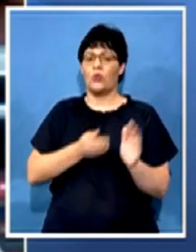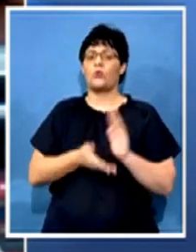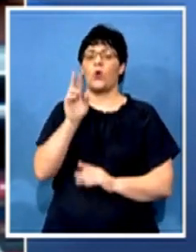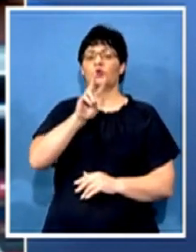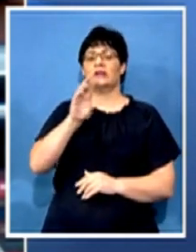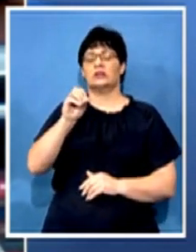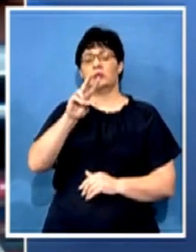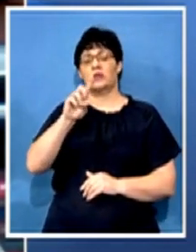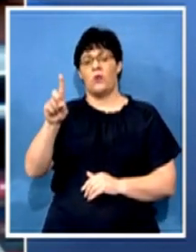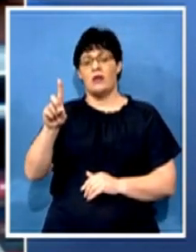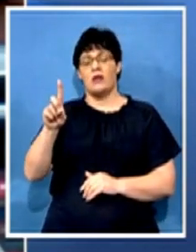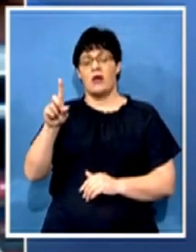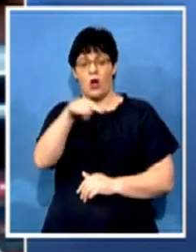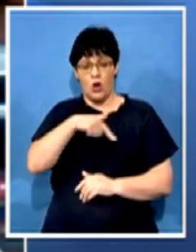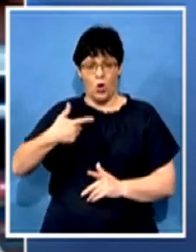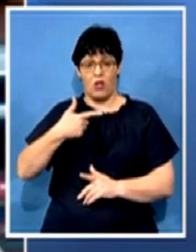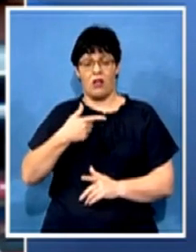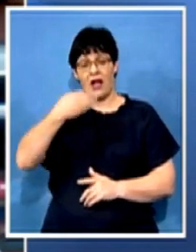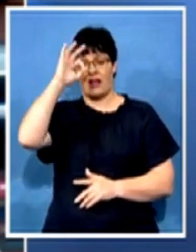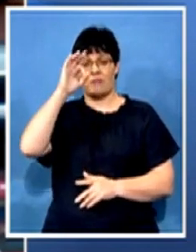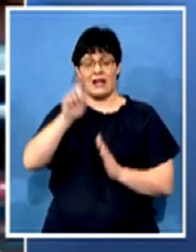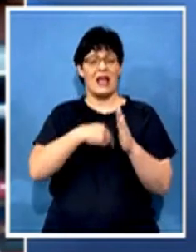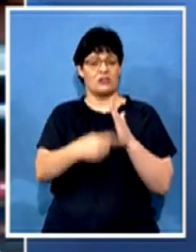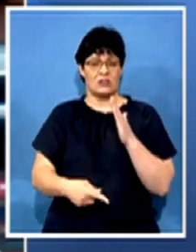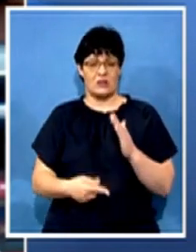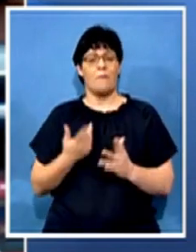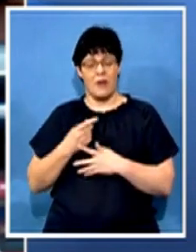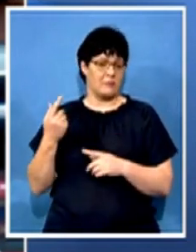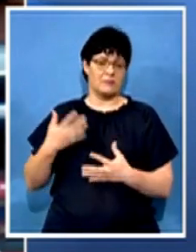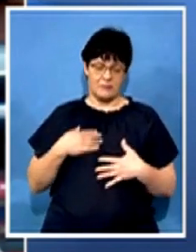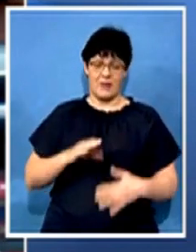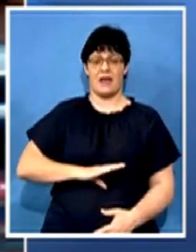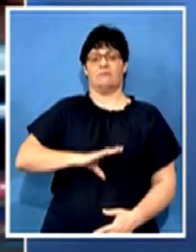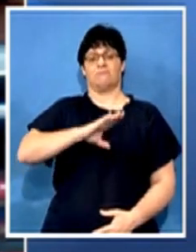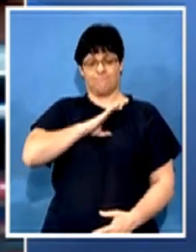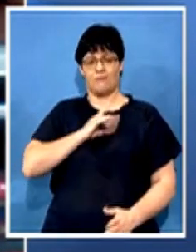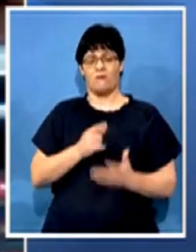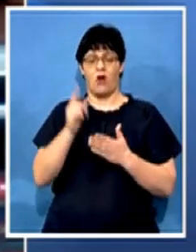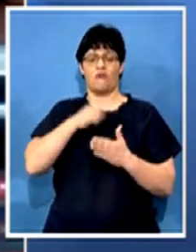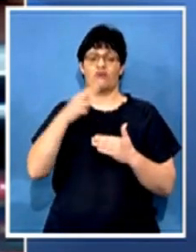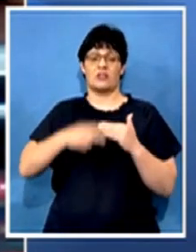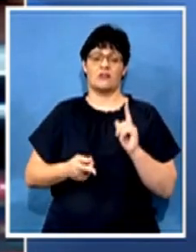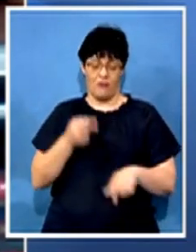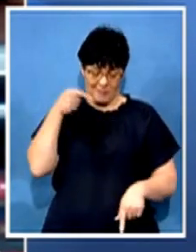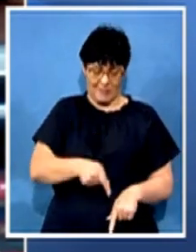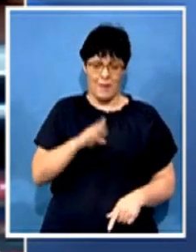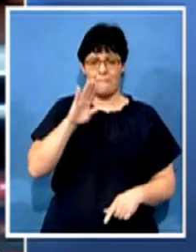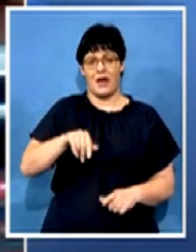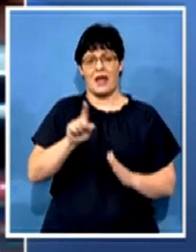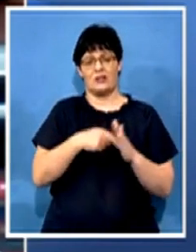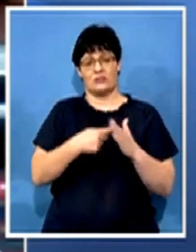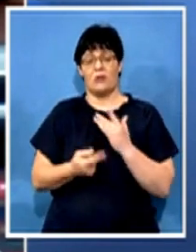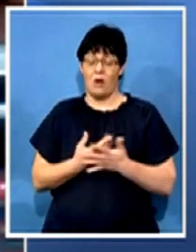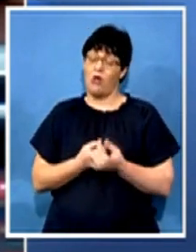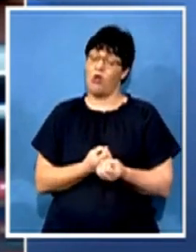in fact, having been encouraged by the results that would have come from this by-election. So there is a lot at stake for both the ANC and the